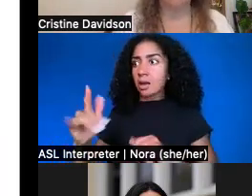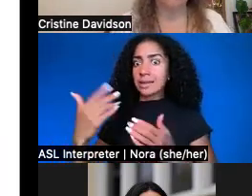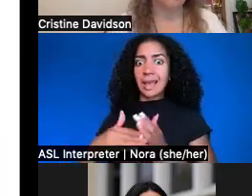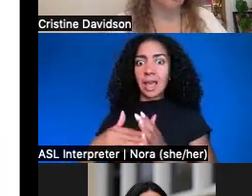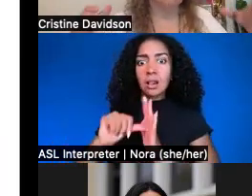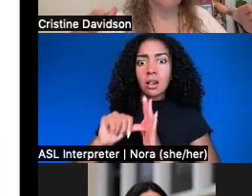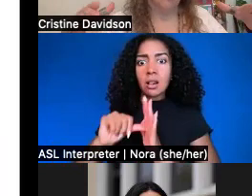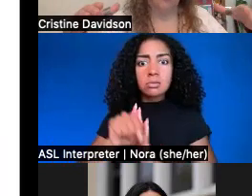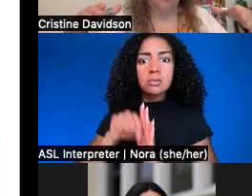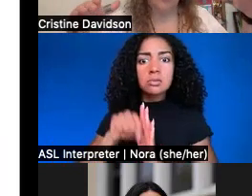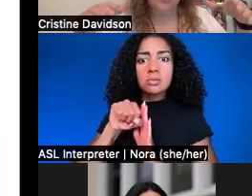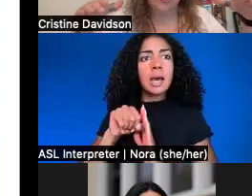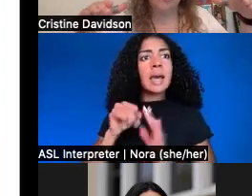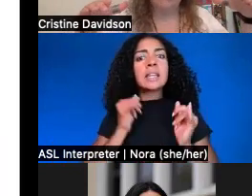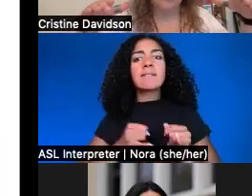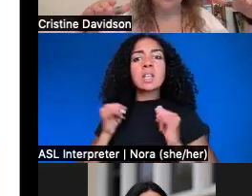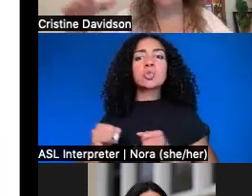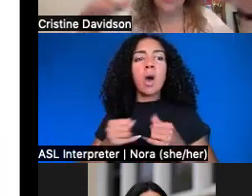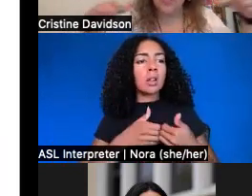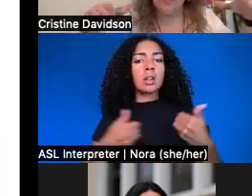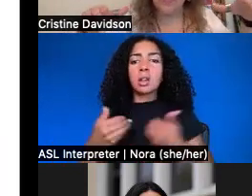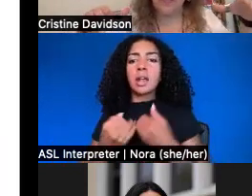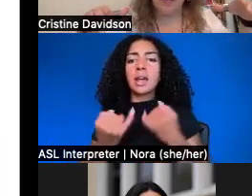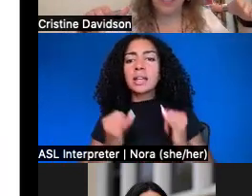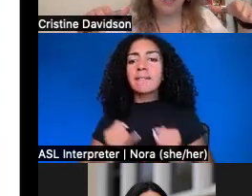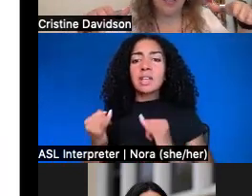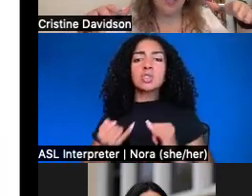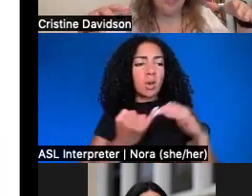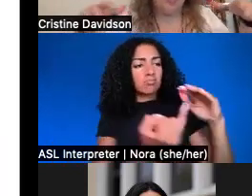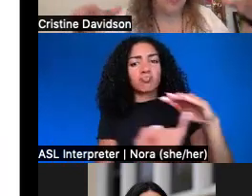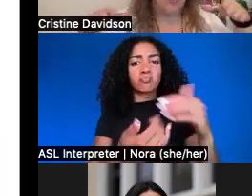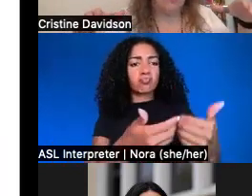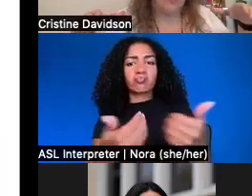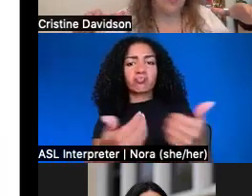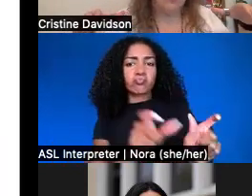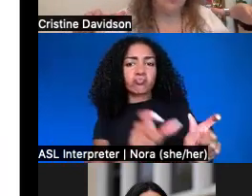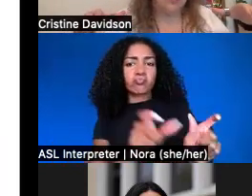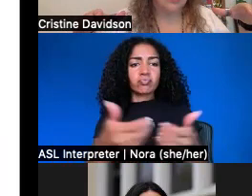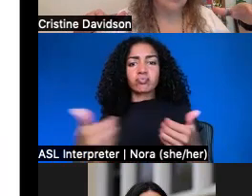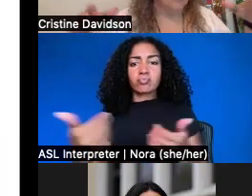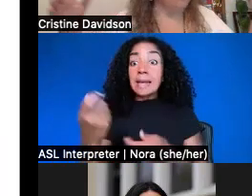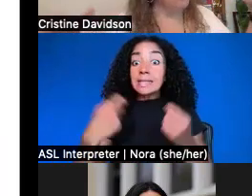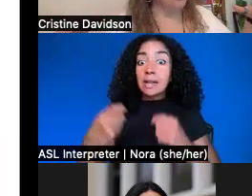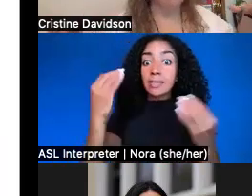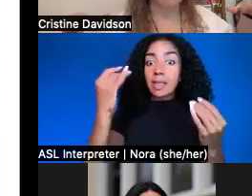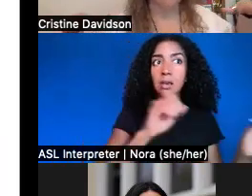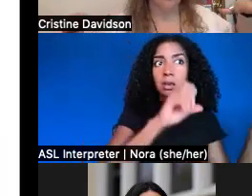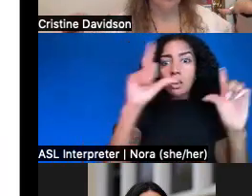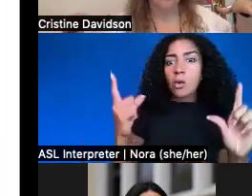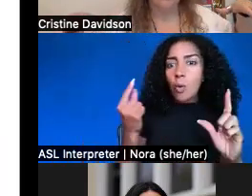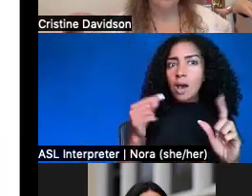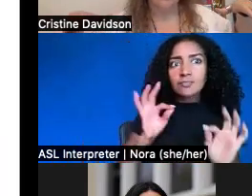versus thinking what is good for the whole, what is good for the village, what is good for the family, what is good for the community, what is good